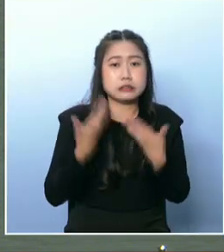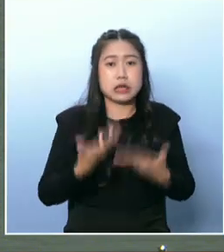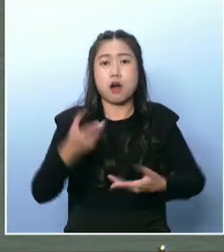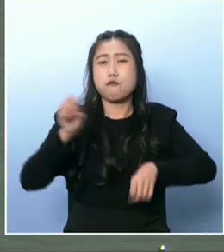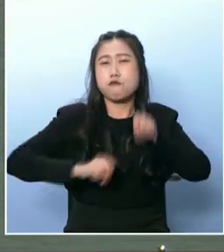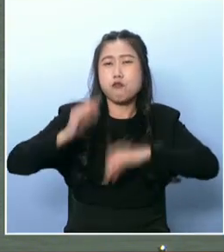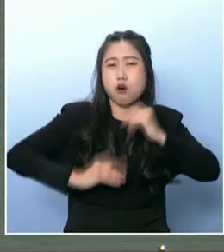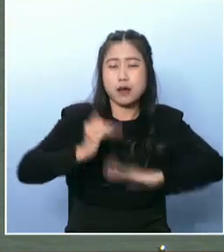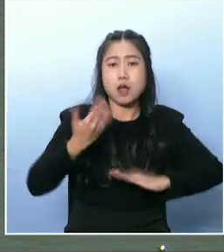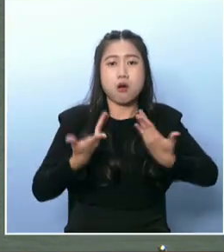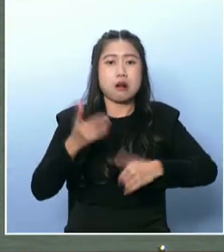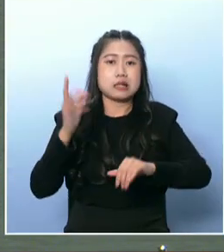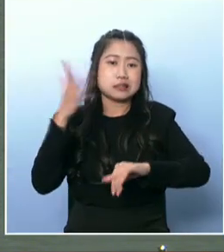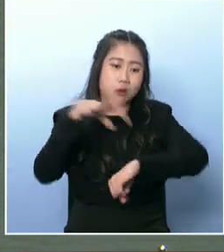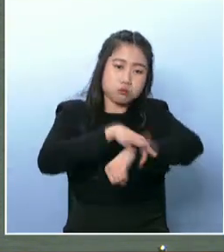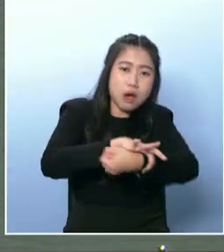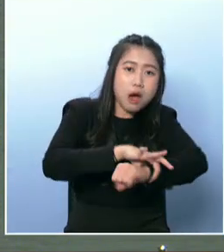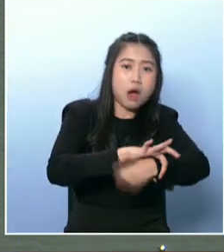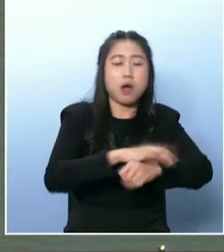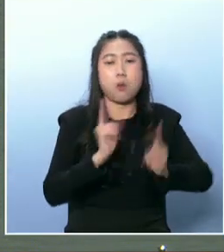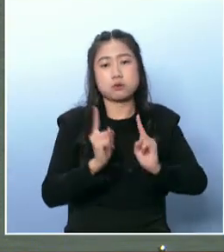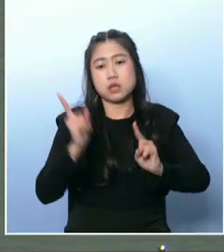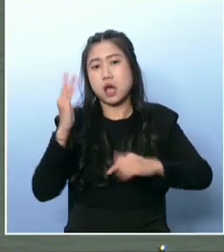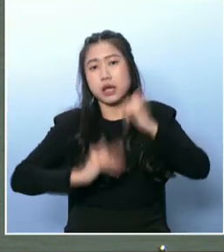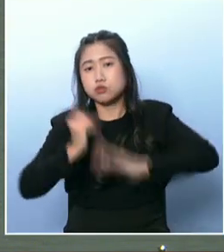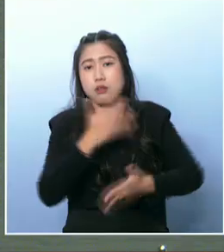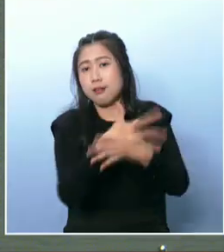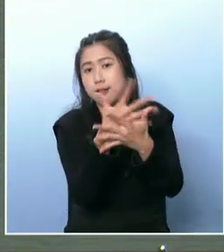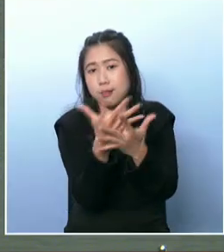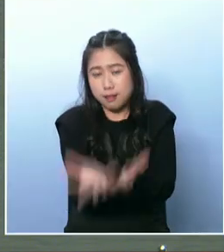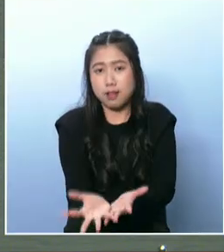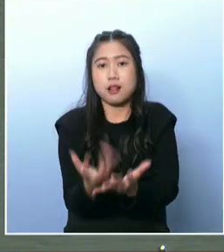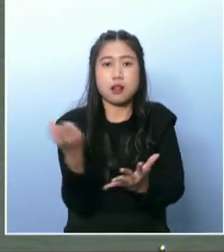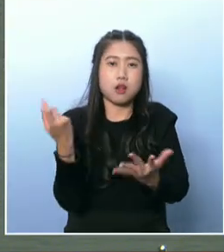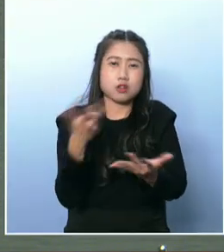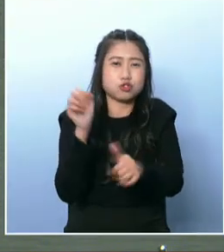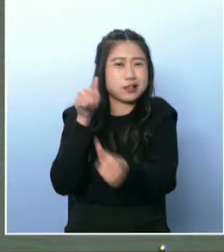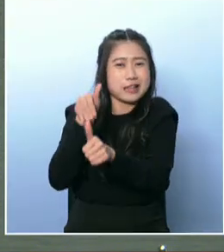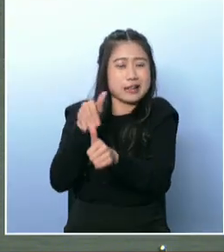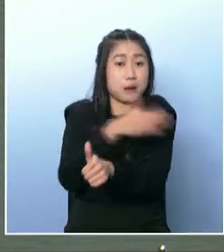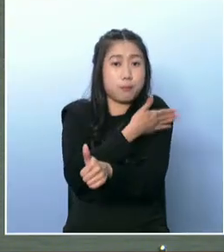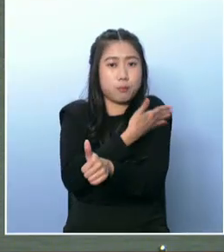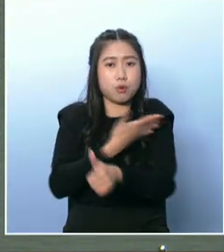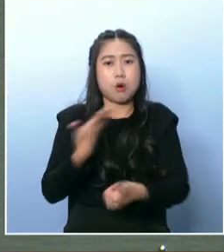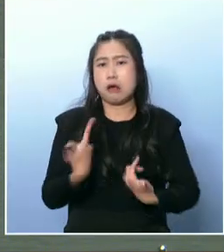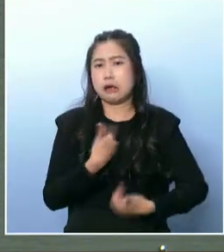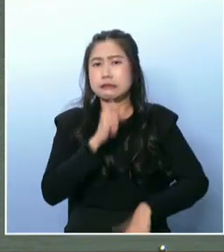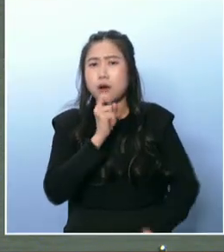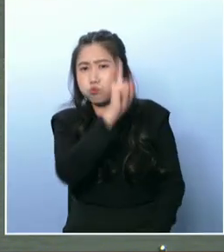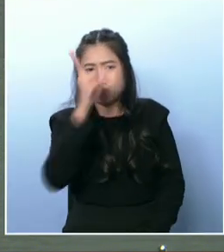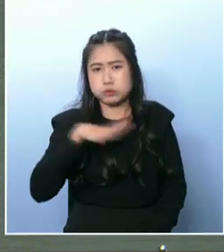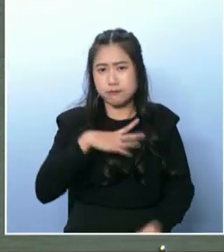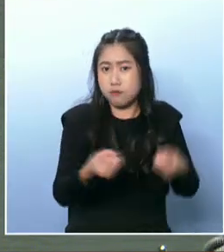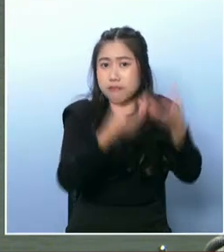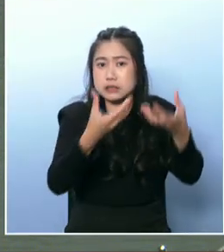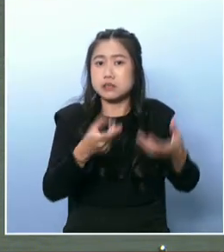services? And also whether you would make use of technology like wristbands or other technologies to